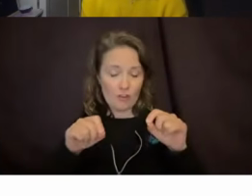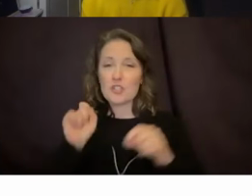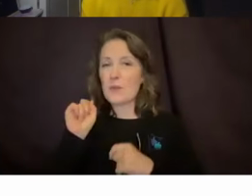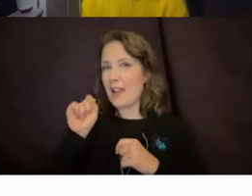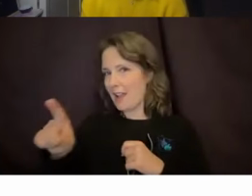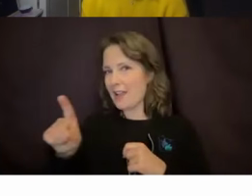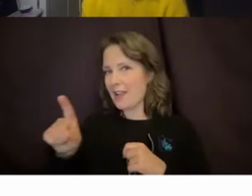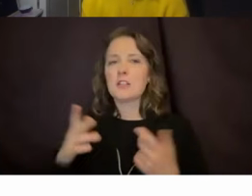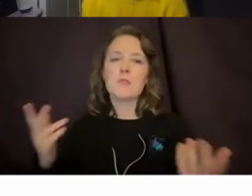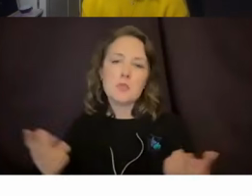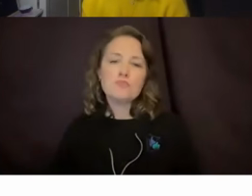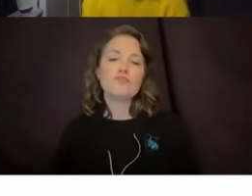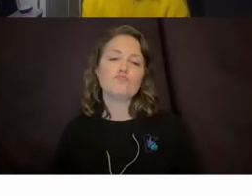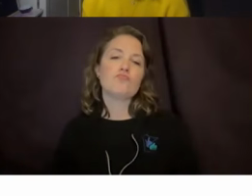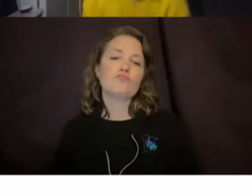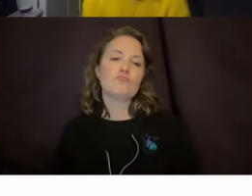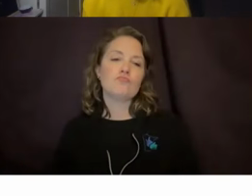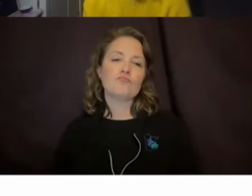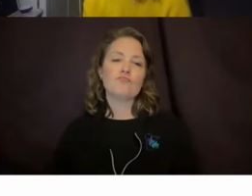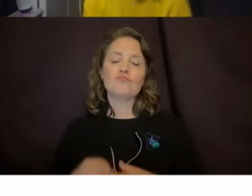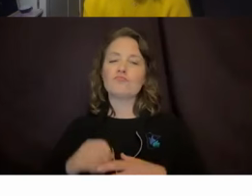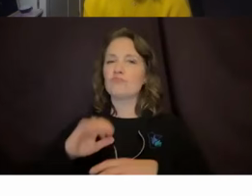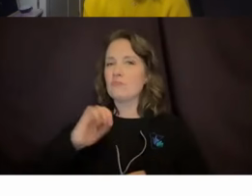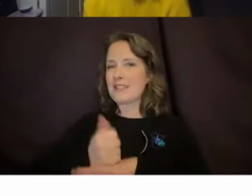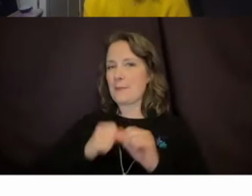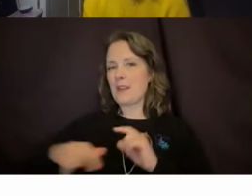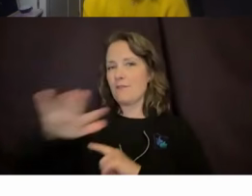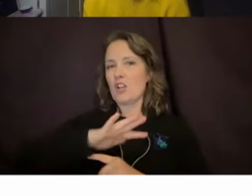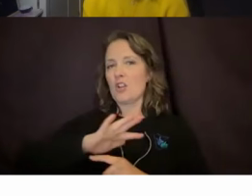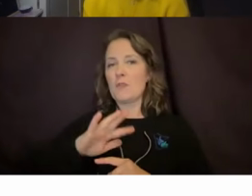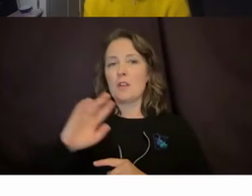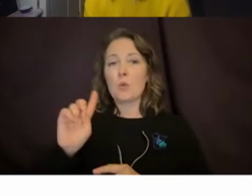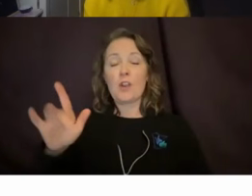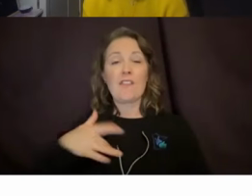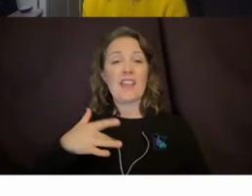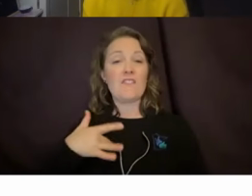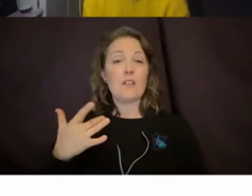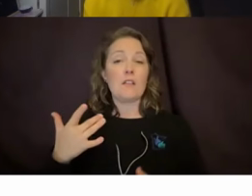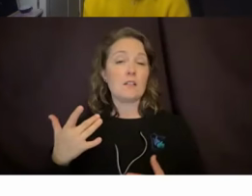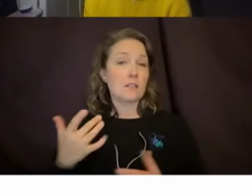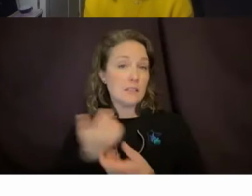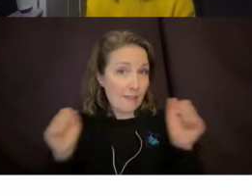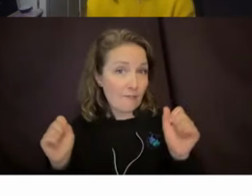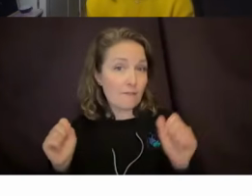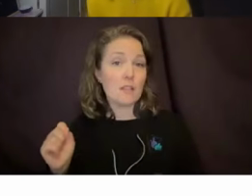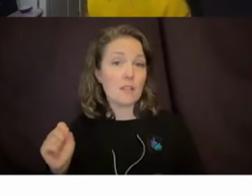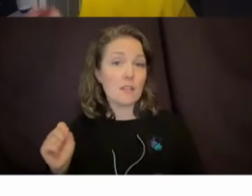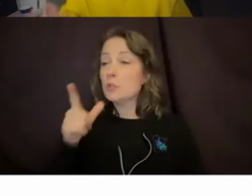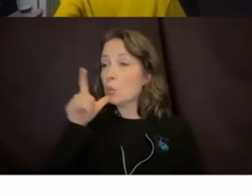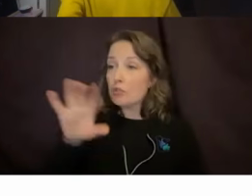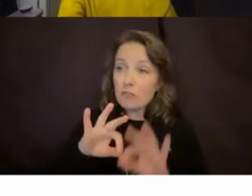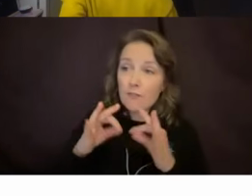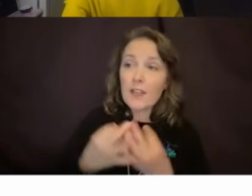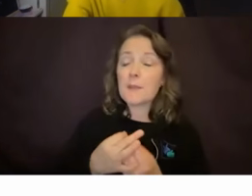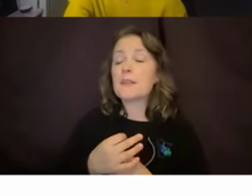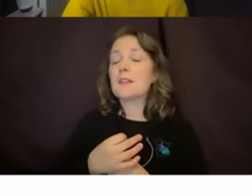and be able to create this environment where they feel safe talking about things regarding their family or things about their feelings. So